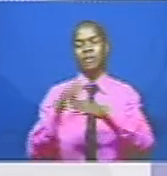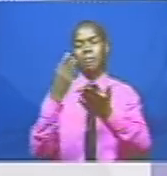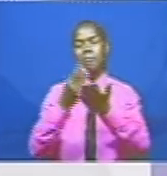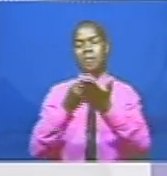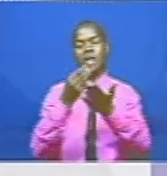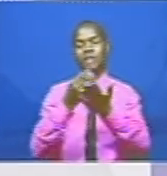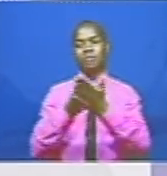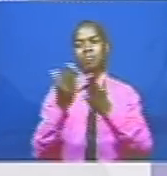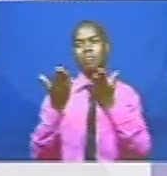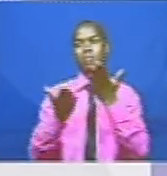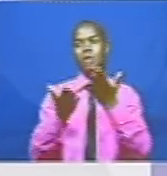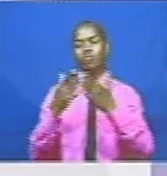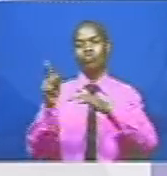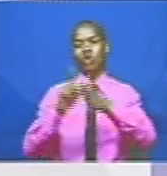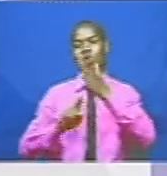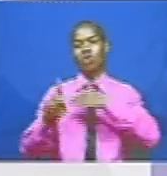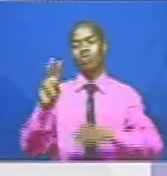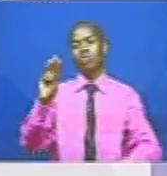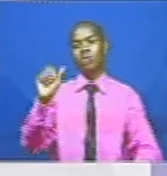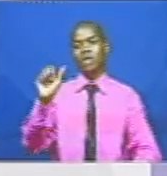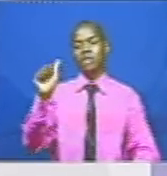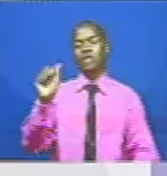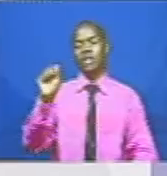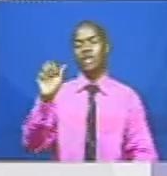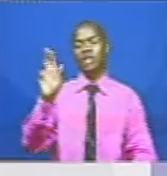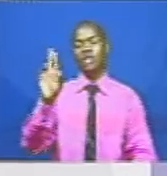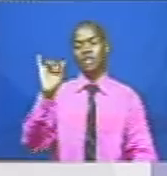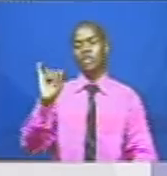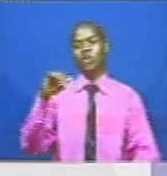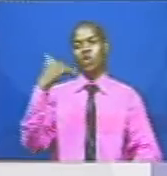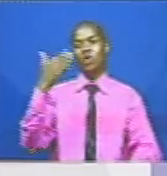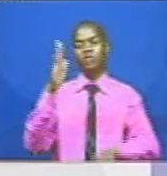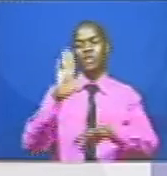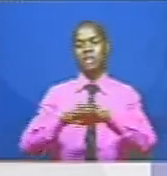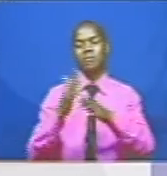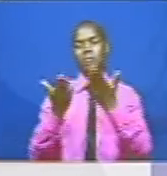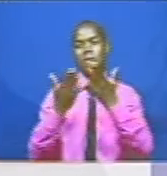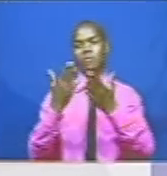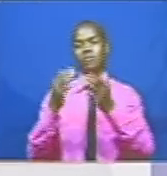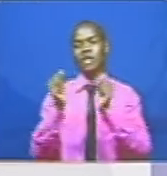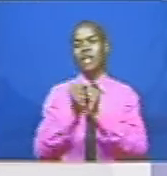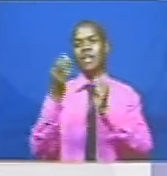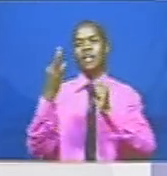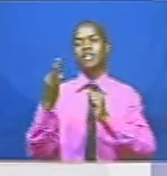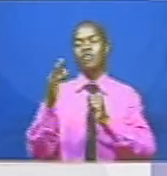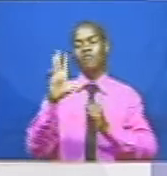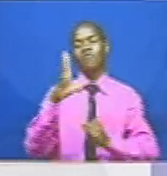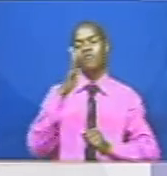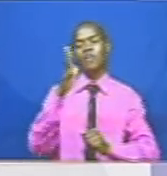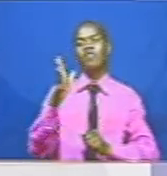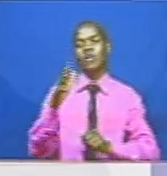about going to Masai Mara for 3 days, you get a package for 13,500 shillings. And that comes with 2 nights